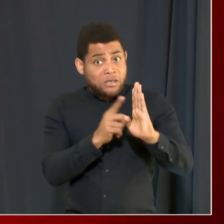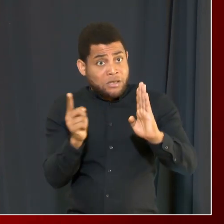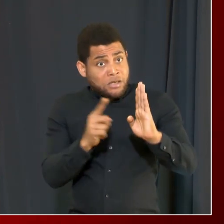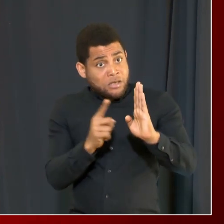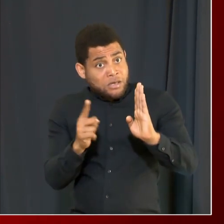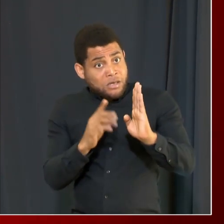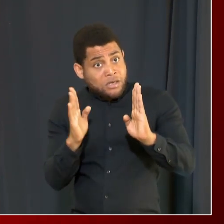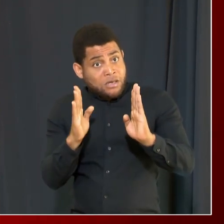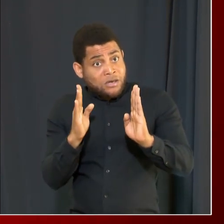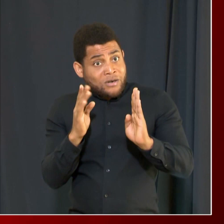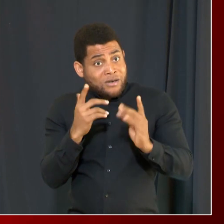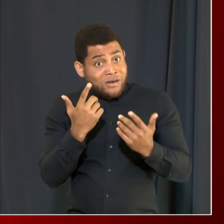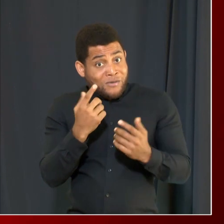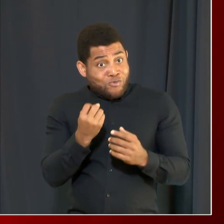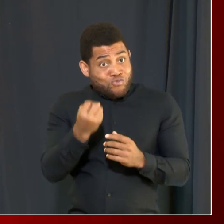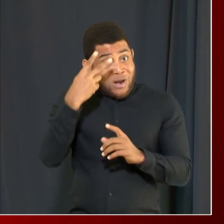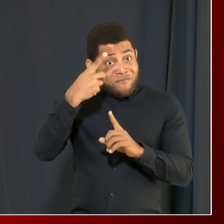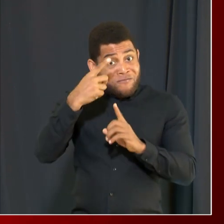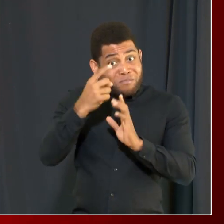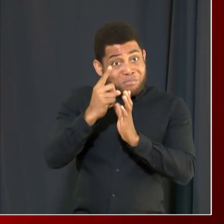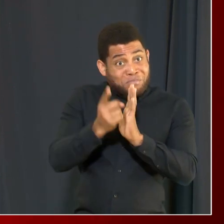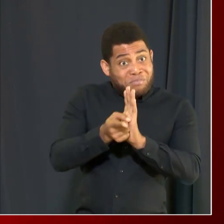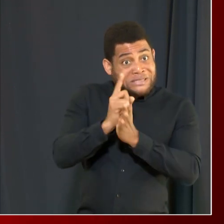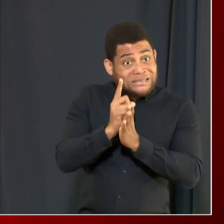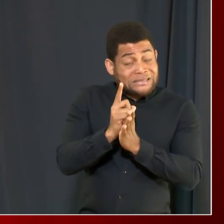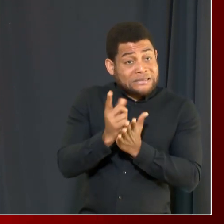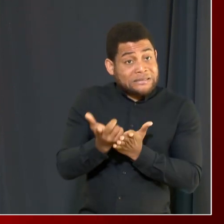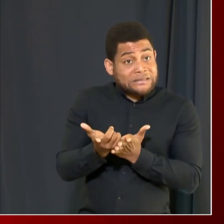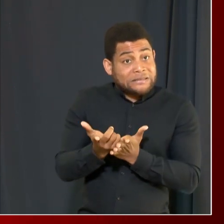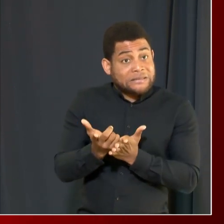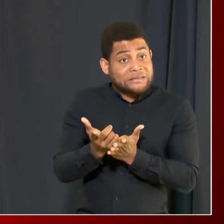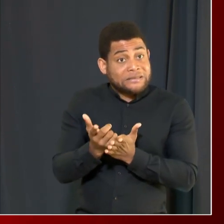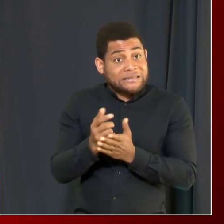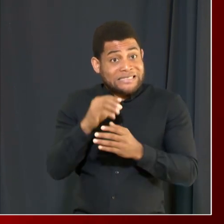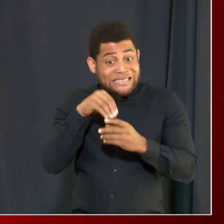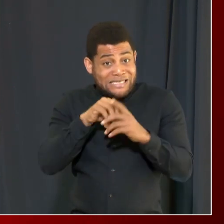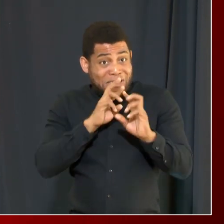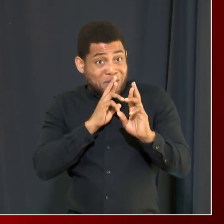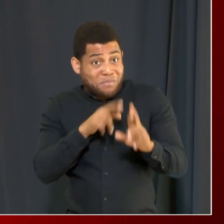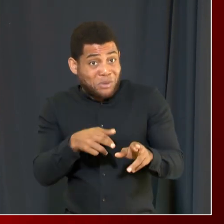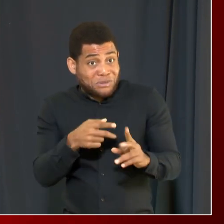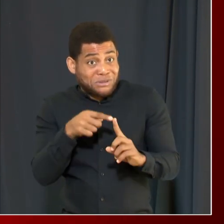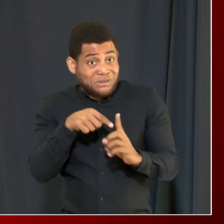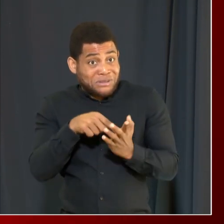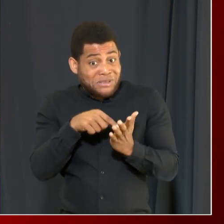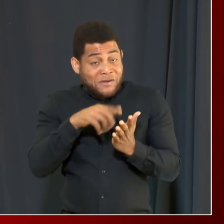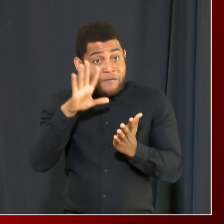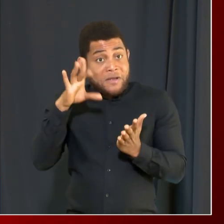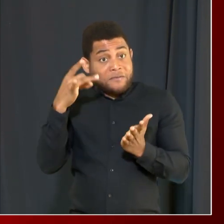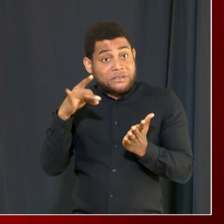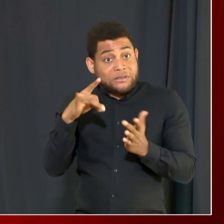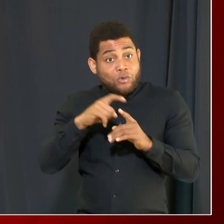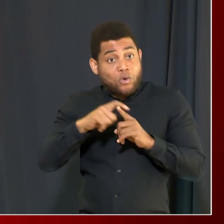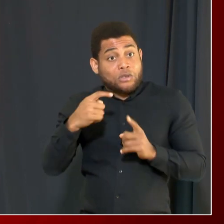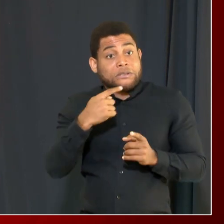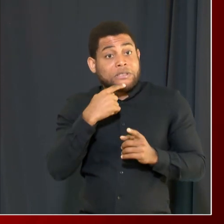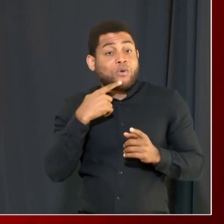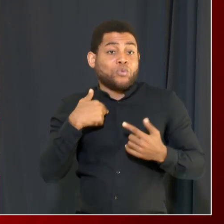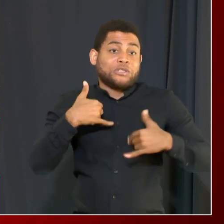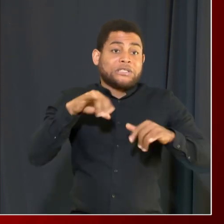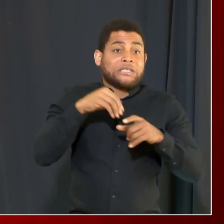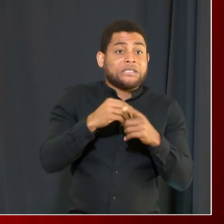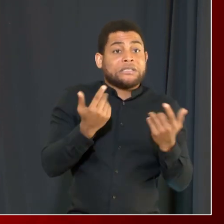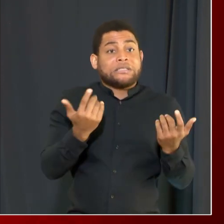those 12 minutes, it does not, because even in the CAD report, I think that 5:18 call says we're still in here waiting for